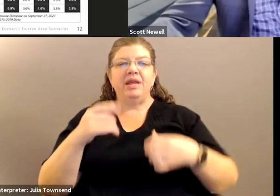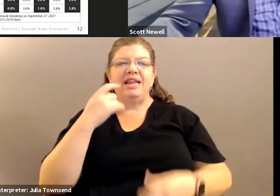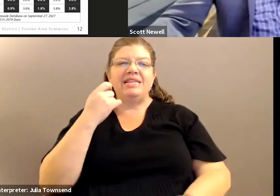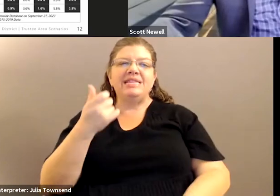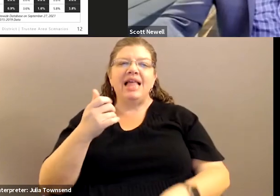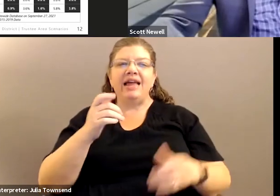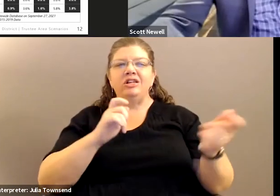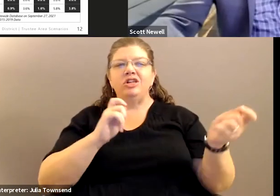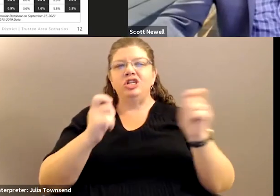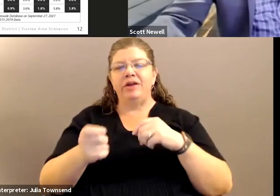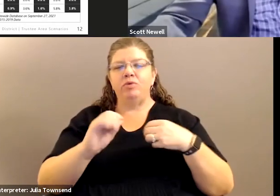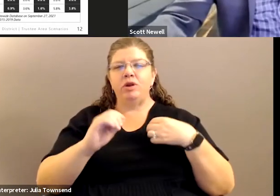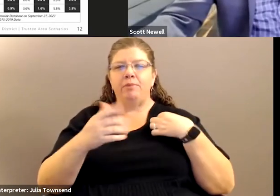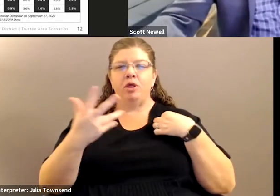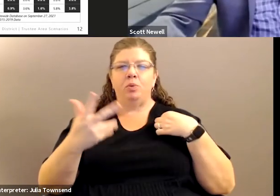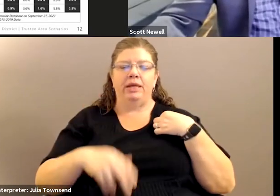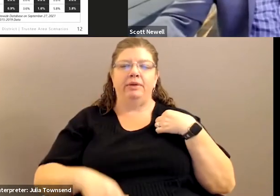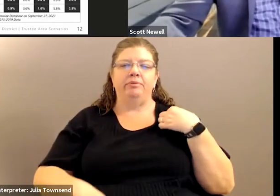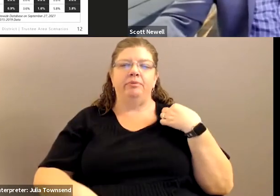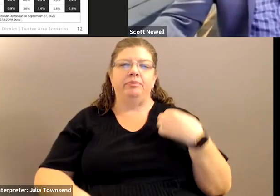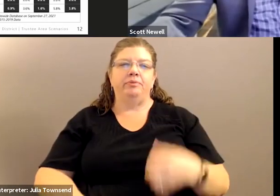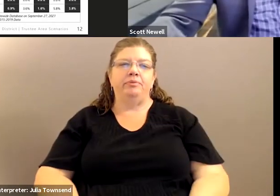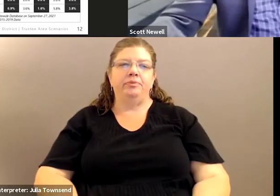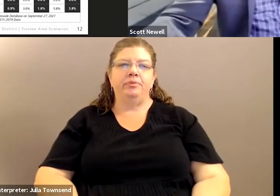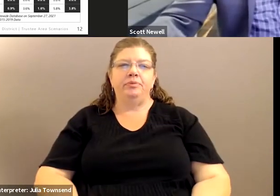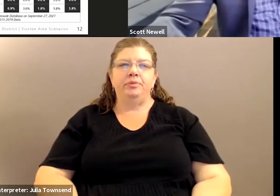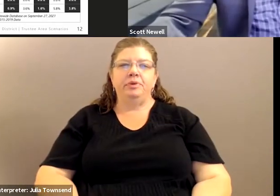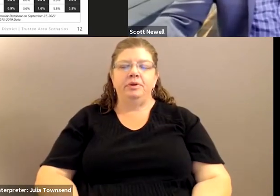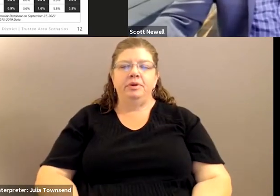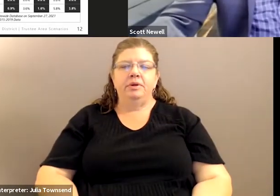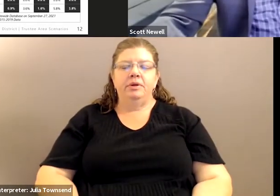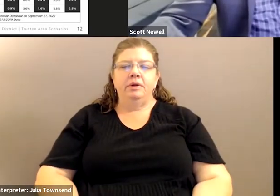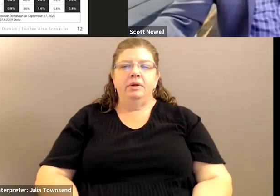shift with number three so